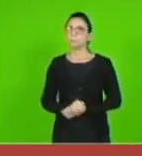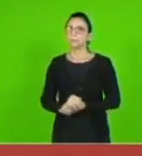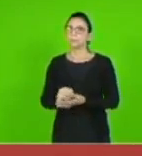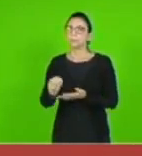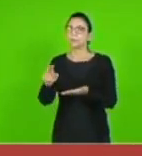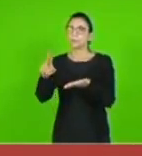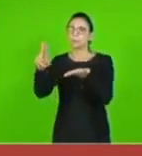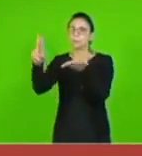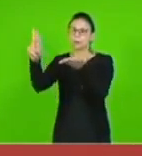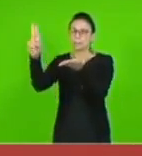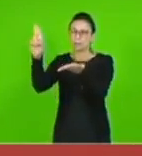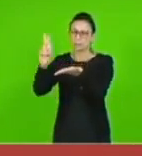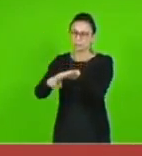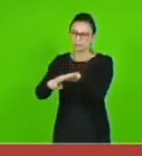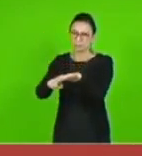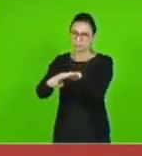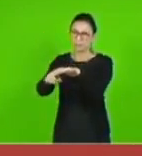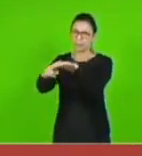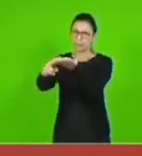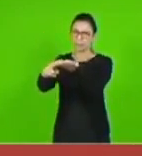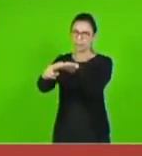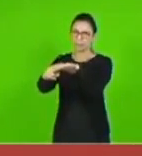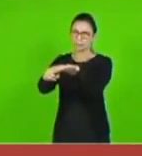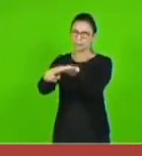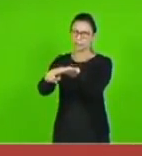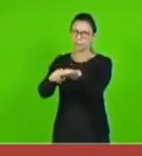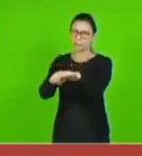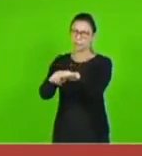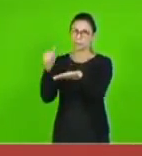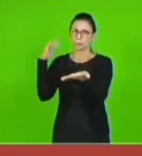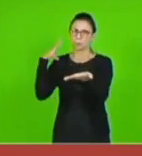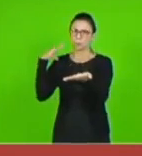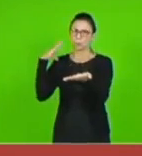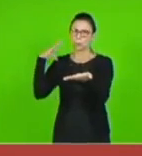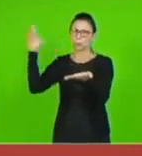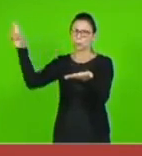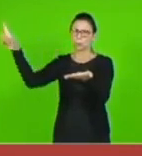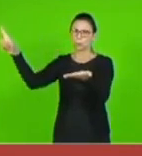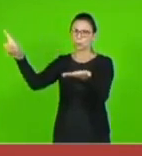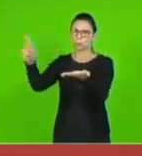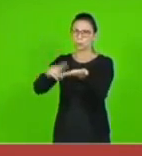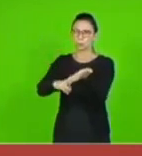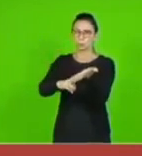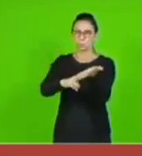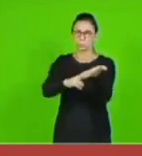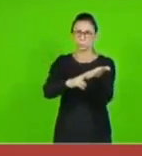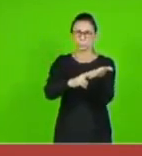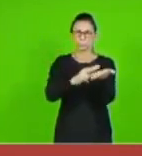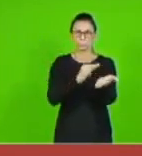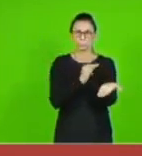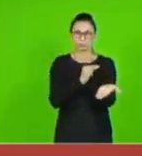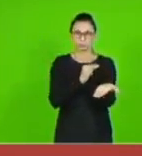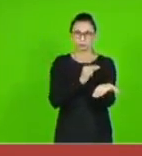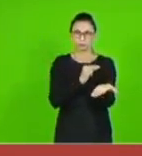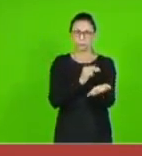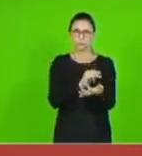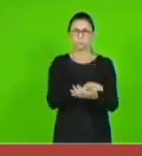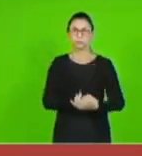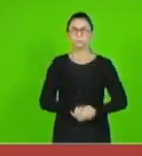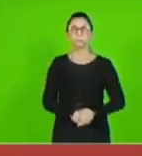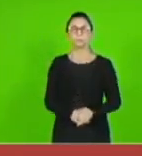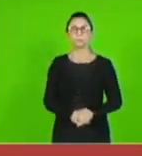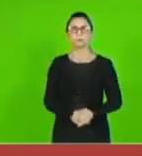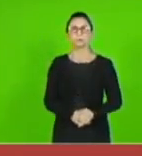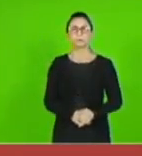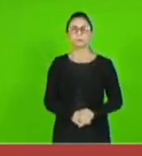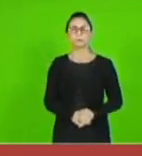and he received a correspondence from the messenger, which was an angel, and he received